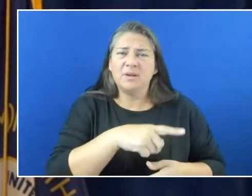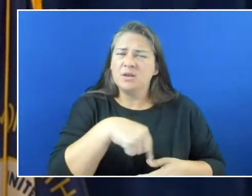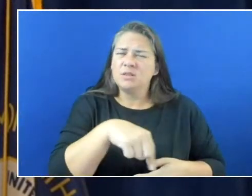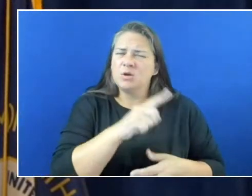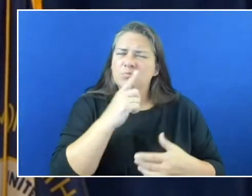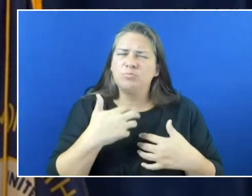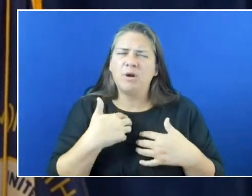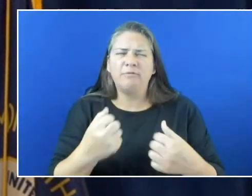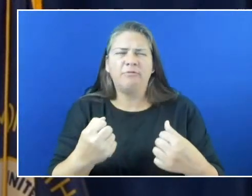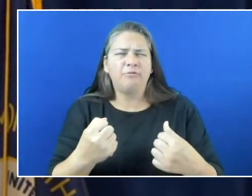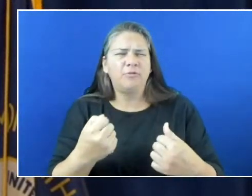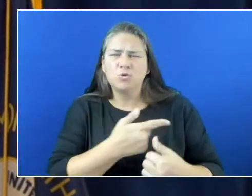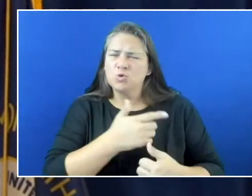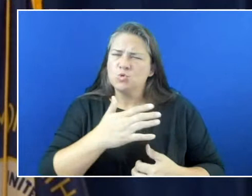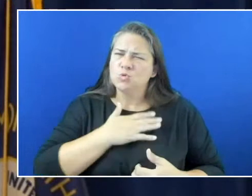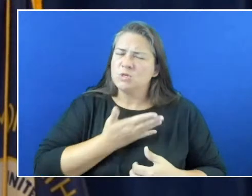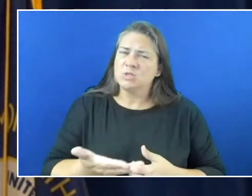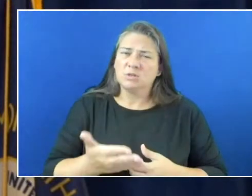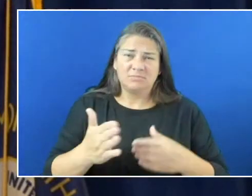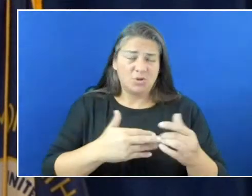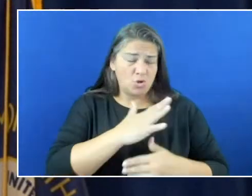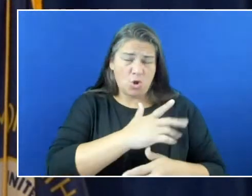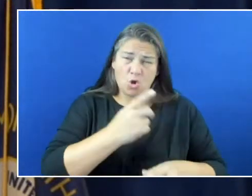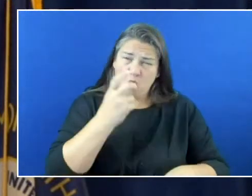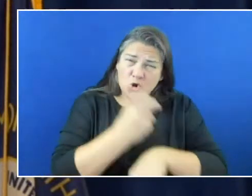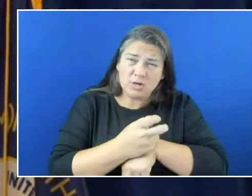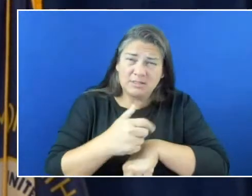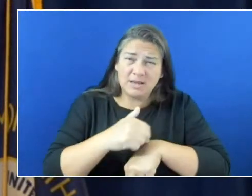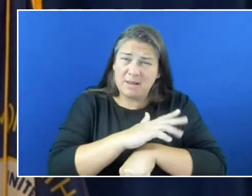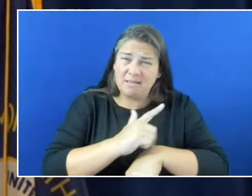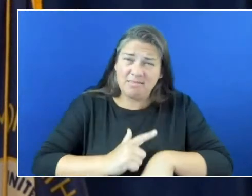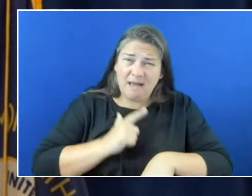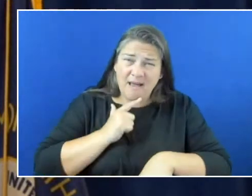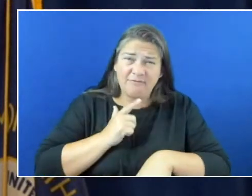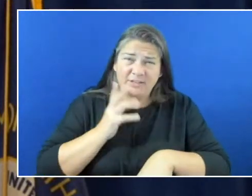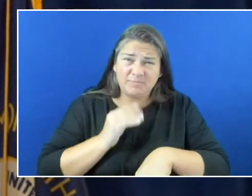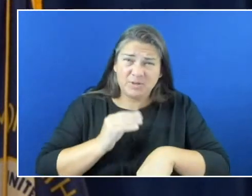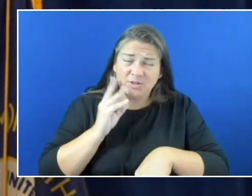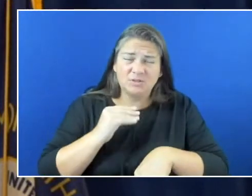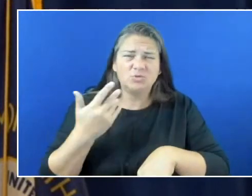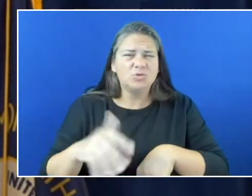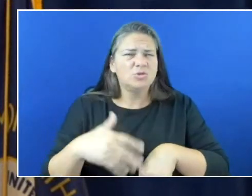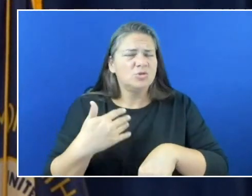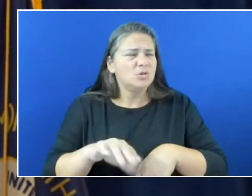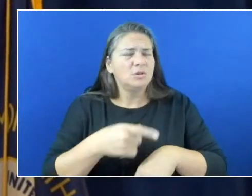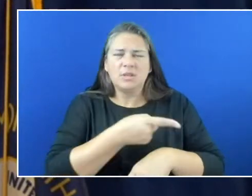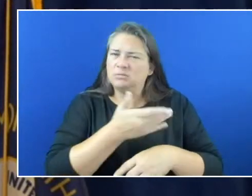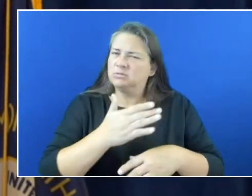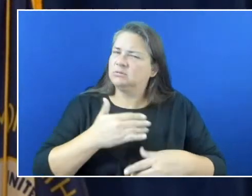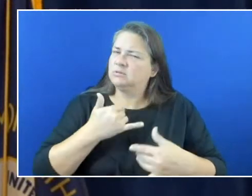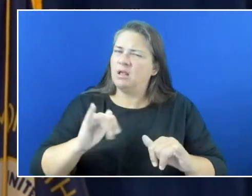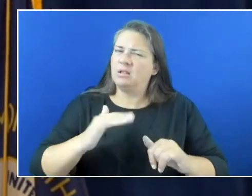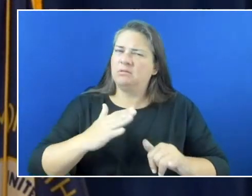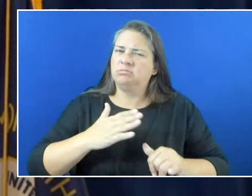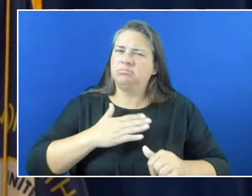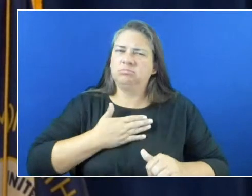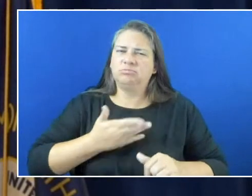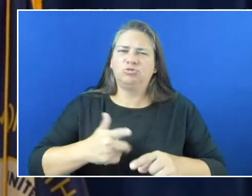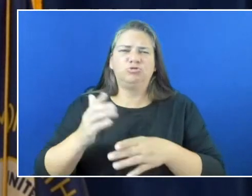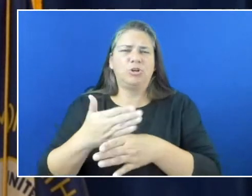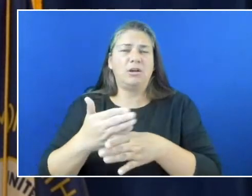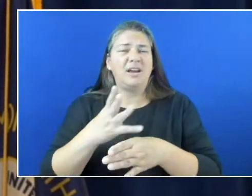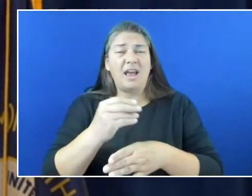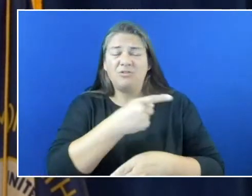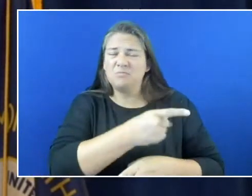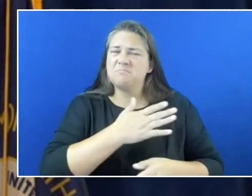the most difficult times of their lives, and many of them have become close friends of mine. They are incredible leaders, and we would